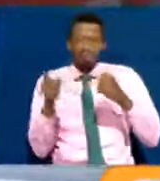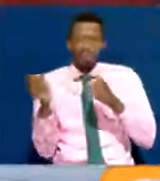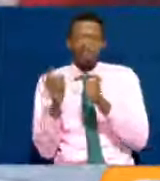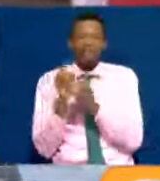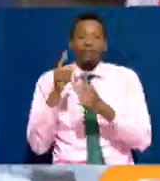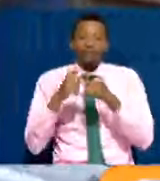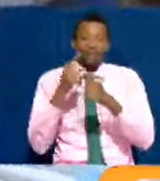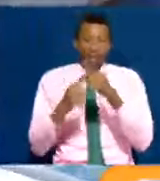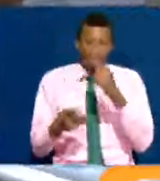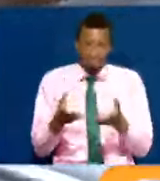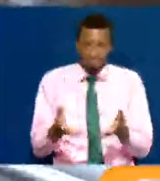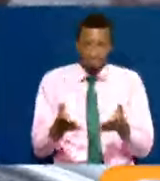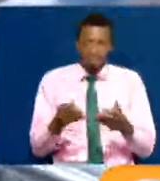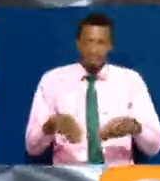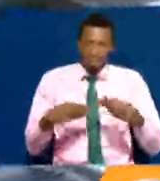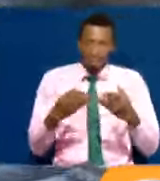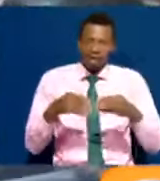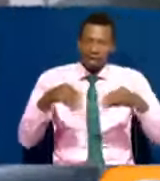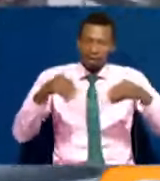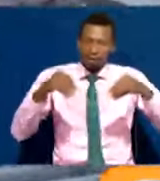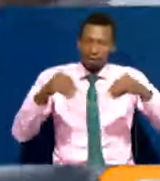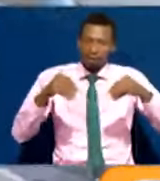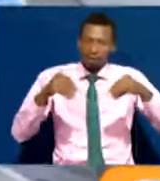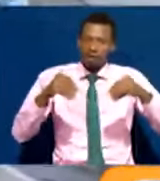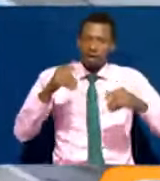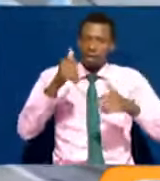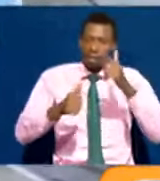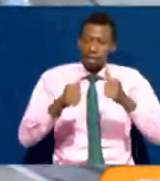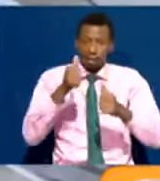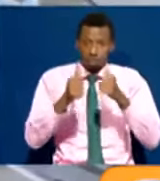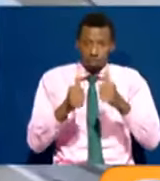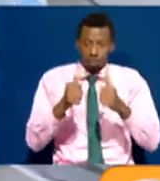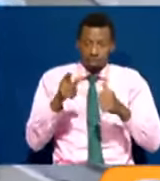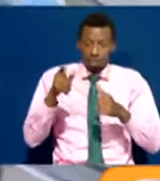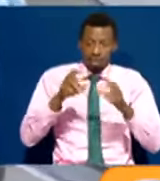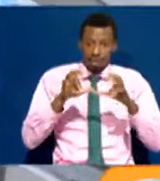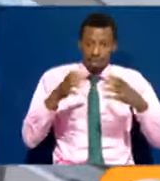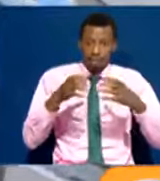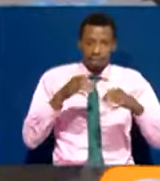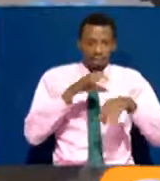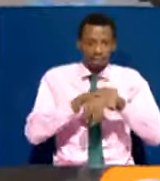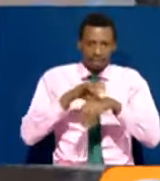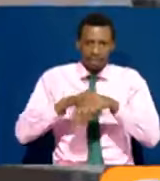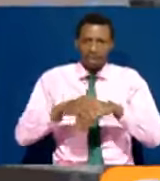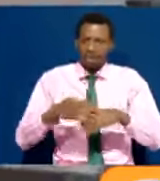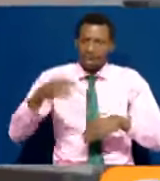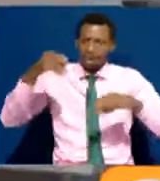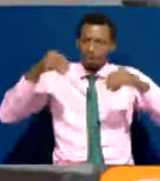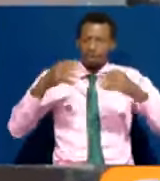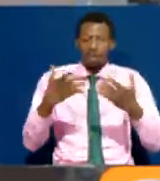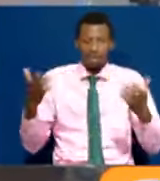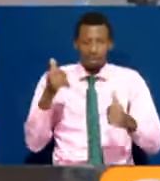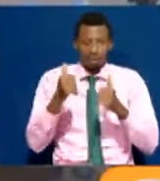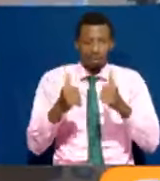of high-quality milk that has enabled the processor to tap a larger share of the high-value products that deliver premium prices.